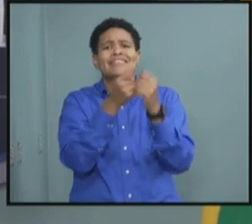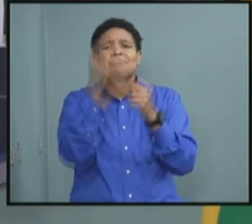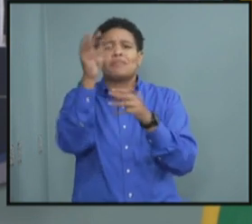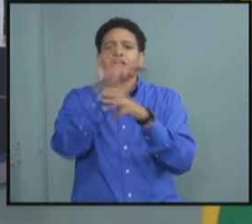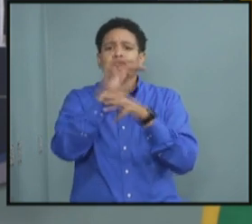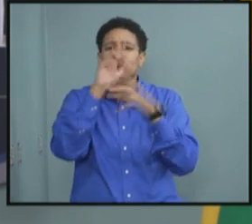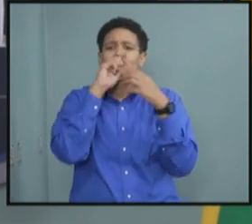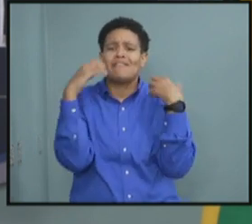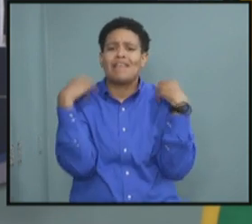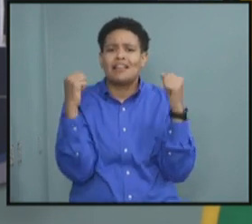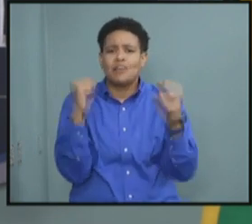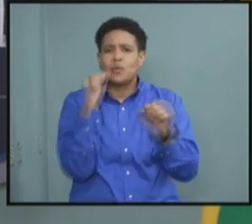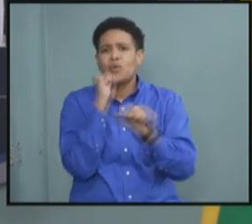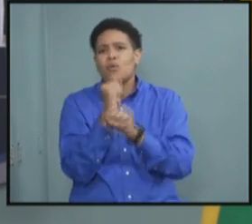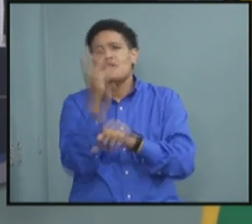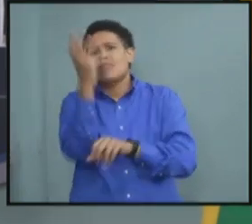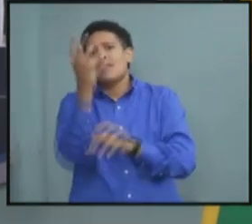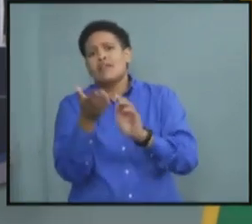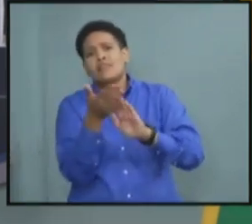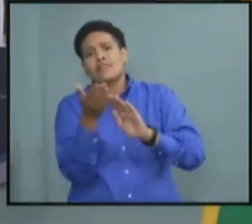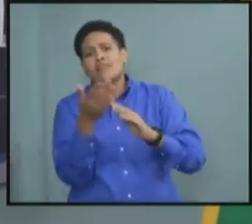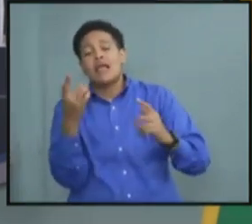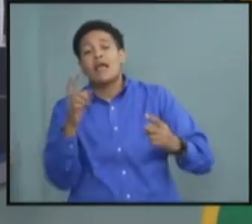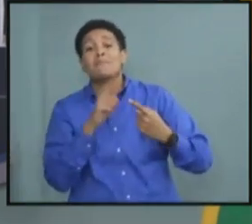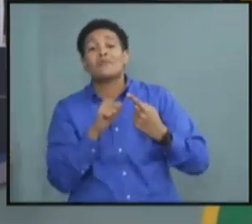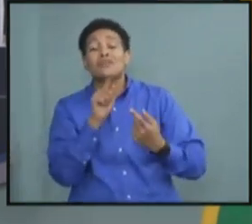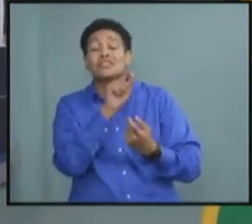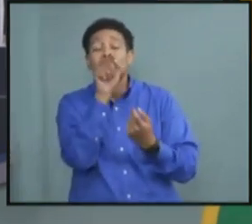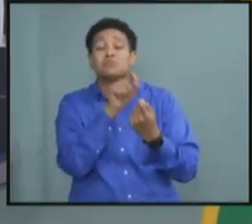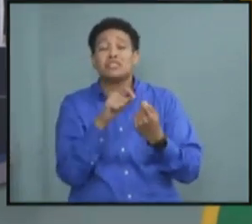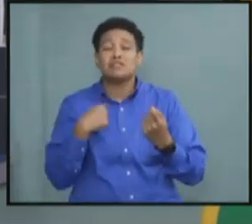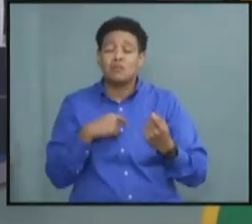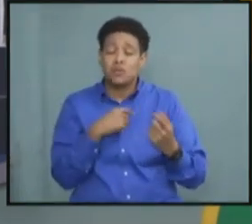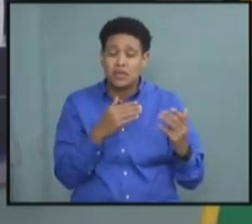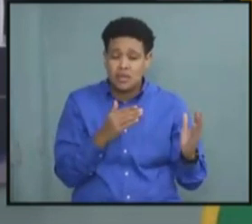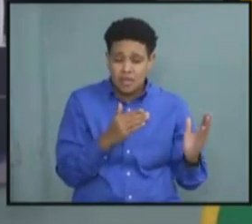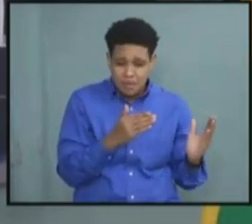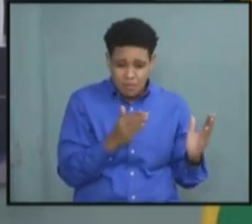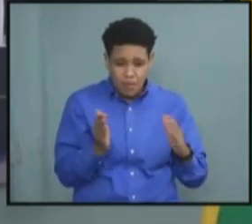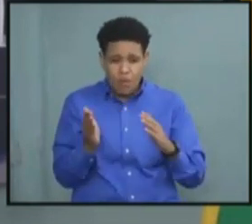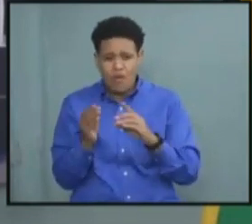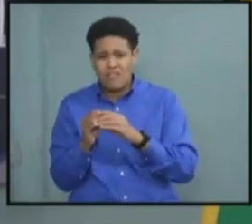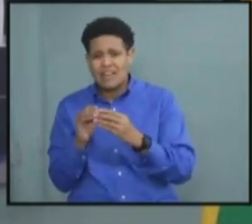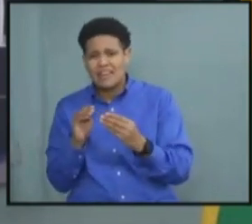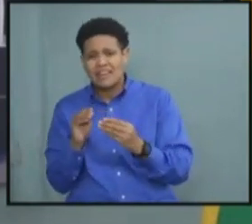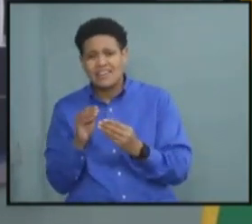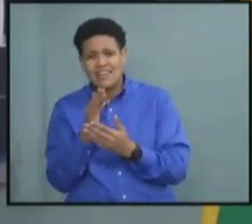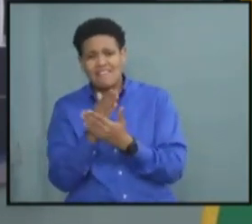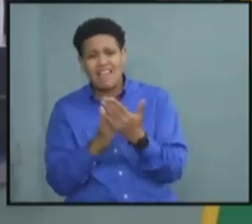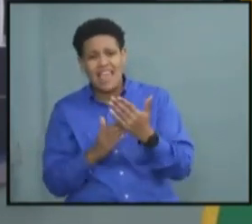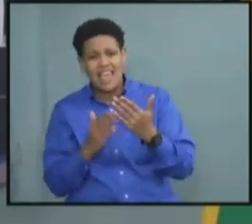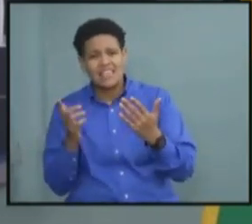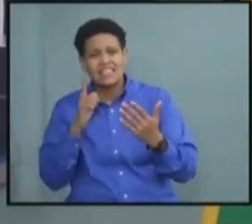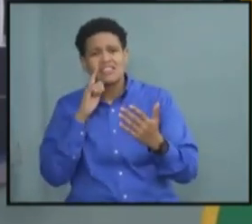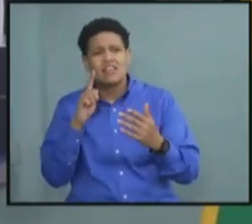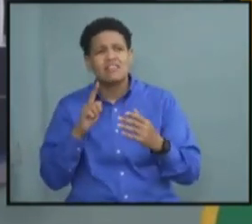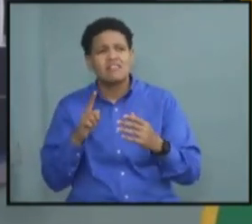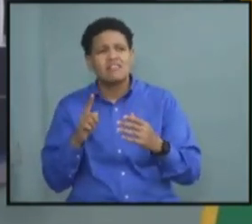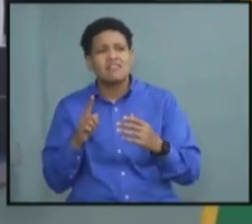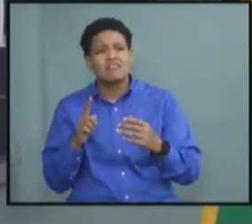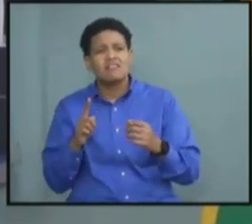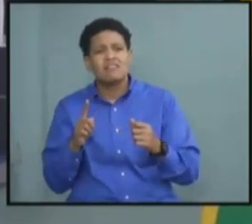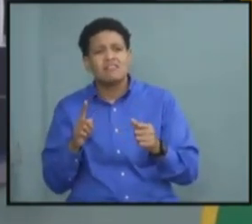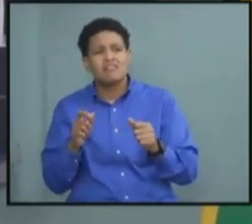Ministry of Health and Wellness, and in particular, as we move in the phase of discontinuing